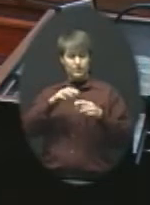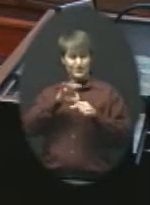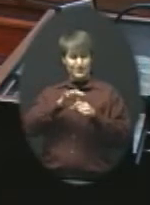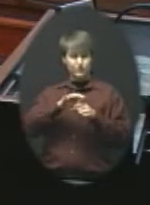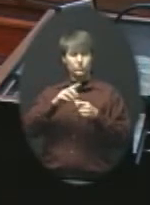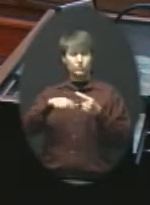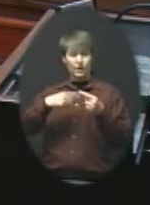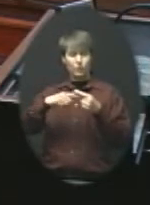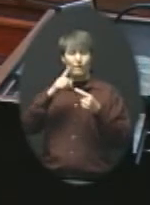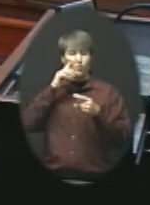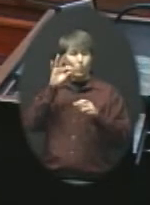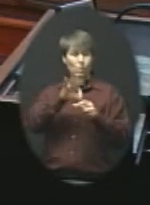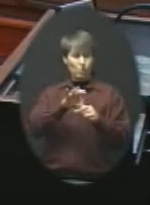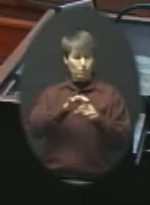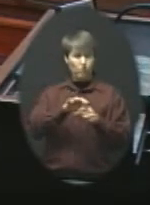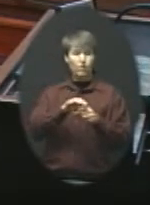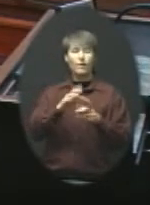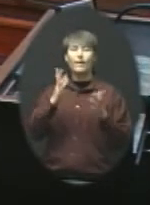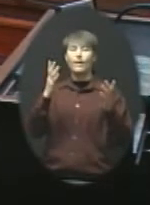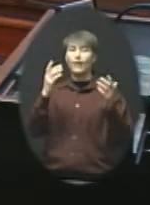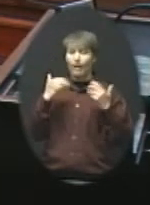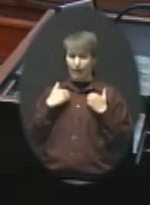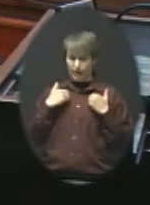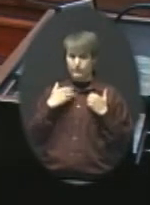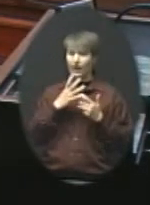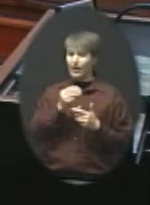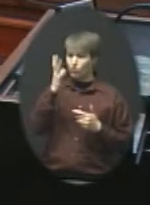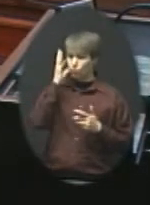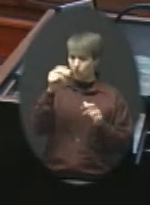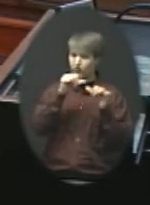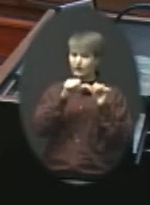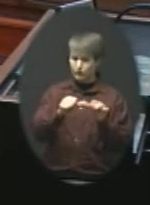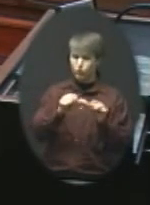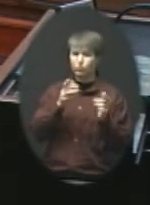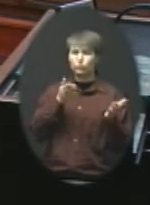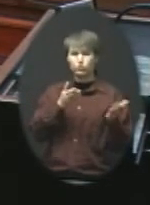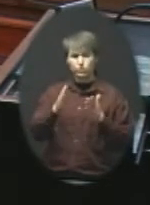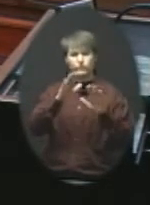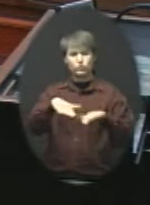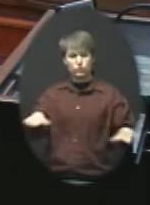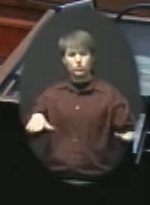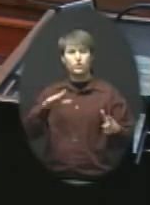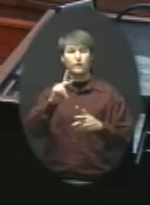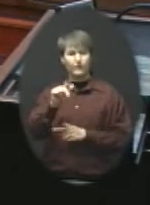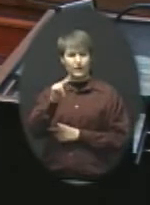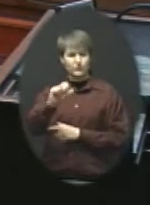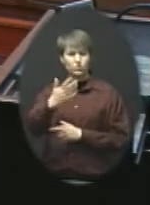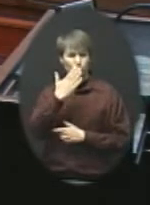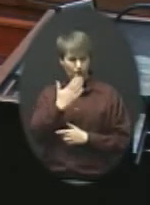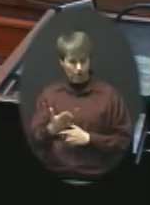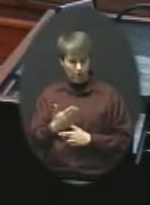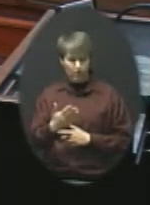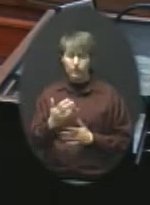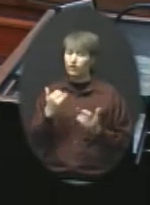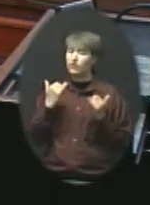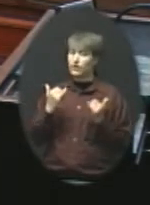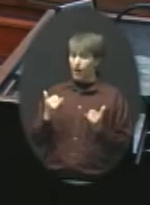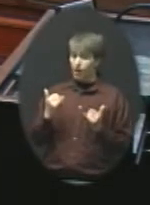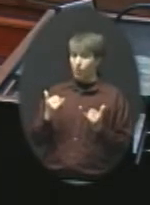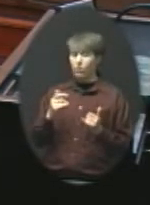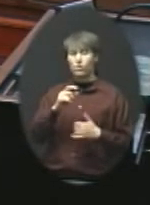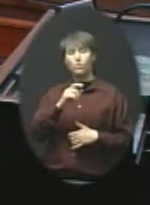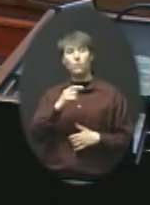public education board members has and will continue to serve the children of Kansas well, now,